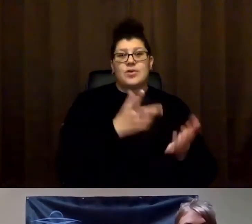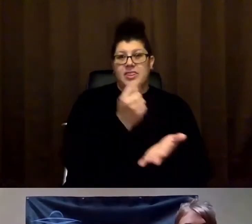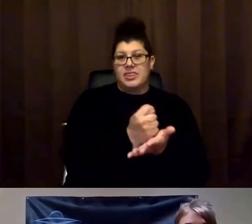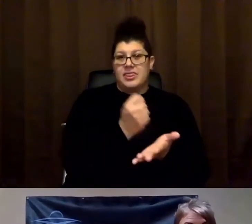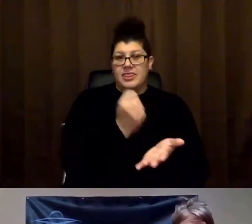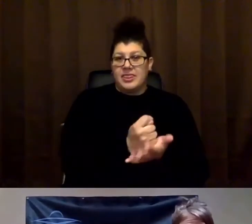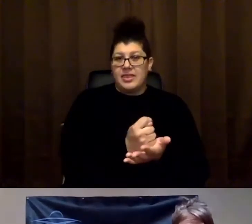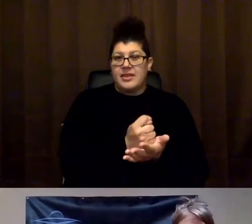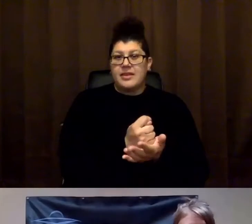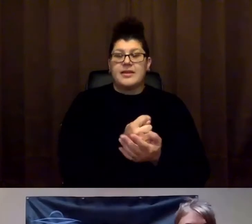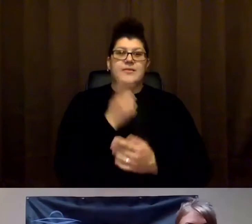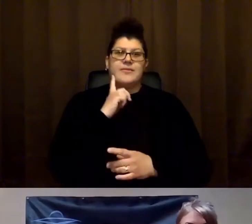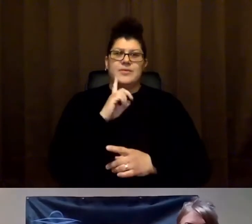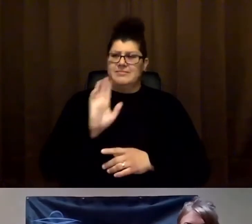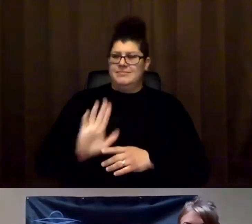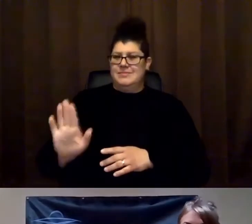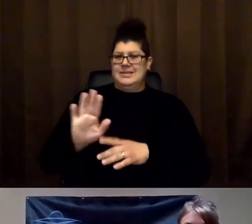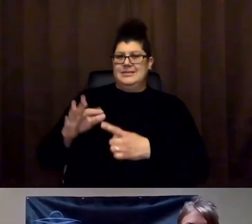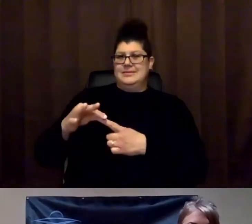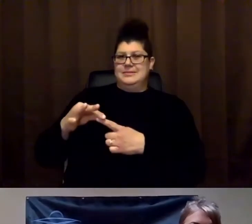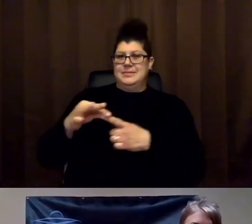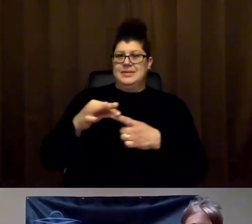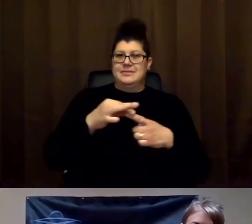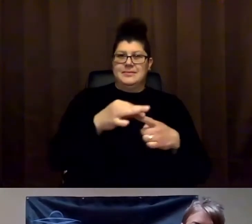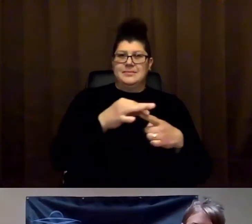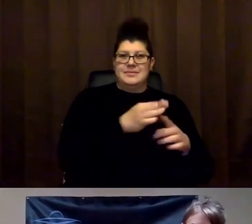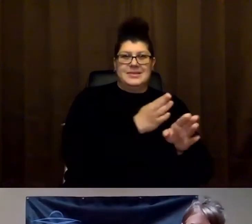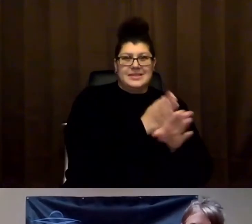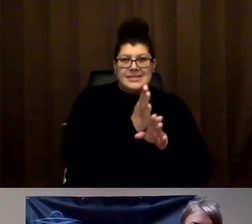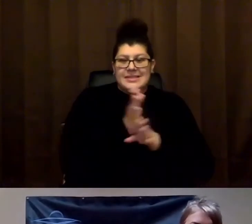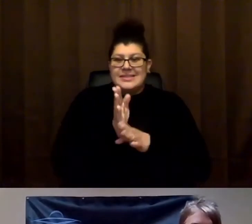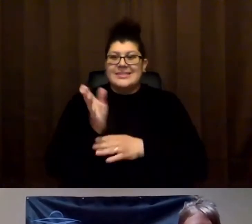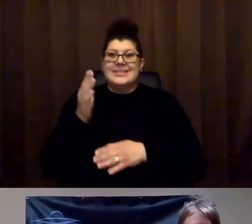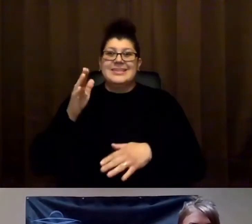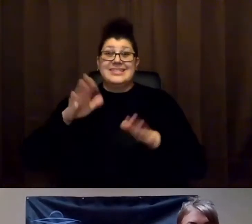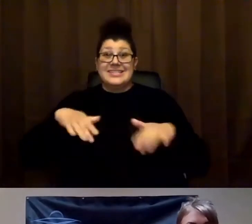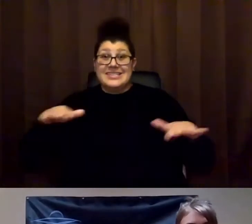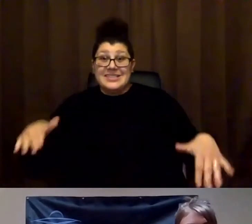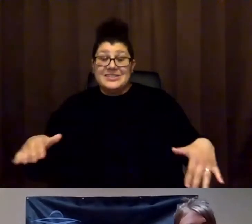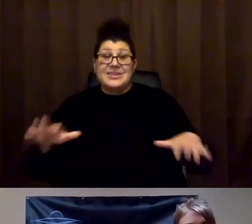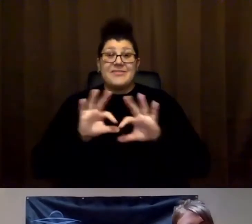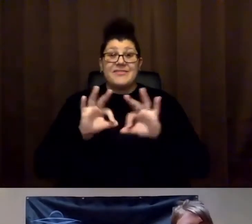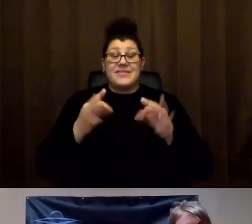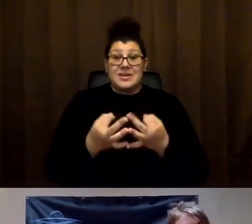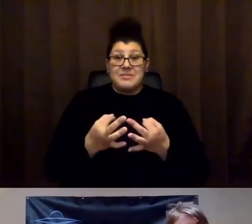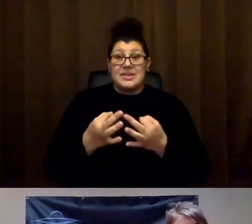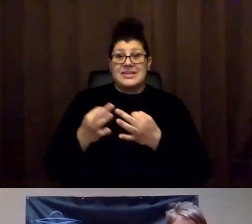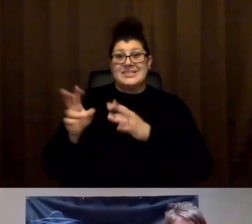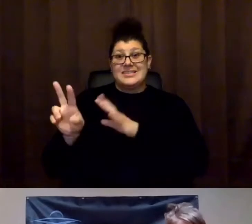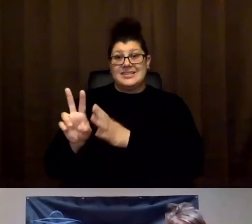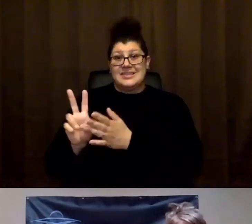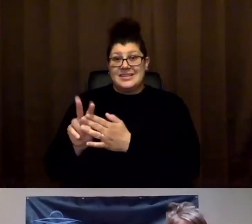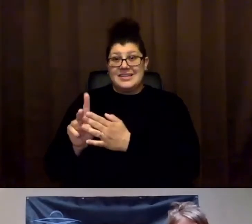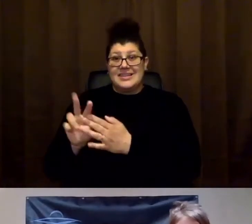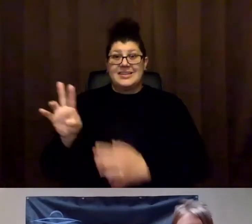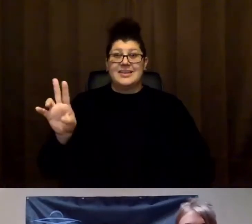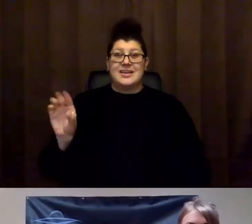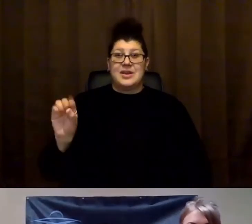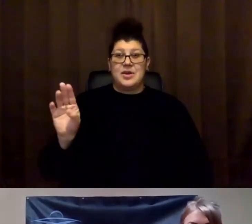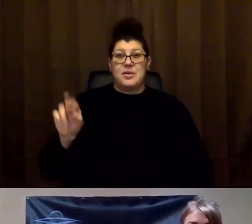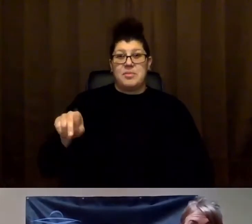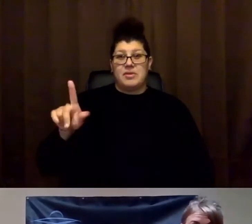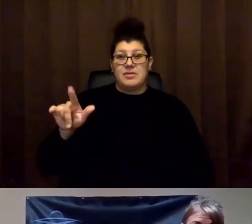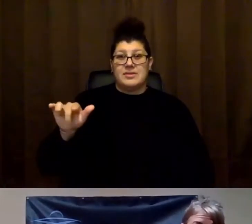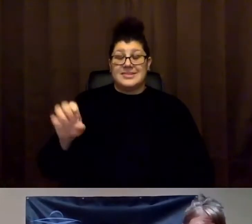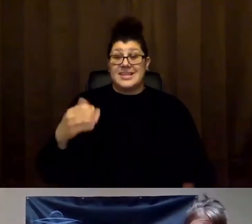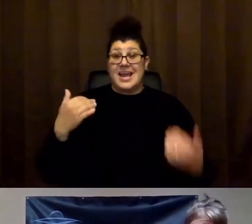different specialties, therapists that see kids, families, couples, things like that. We have emotional support animals. We